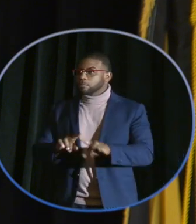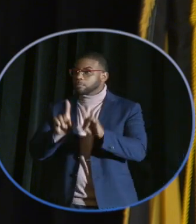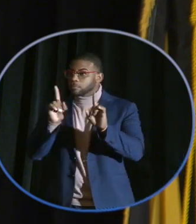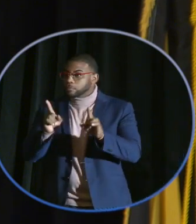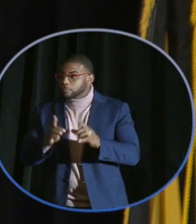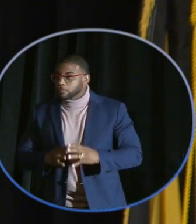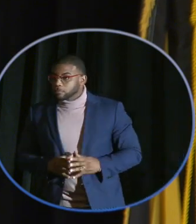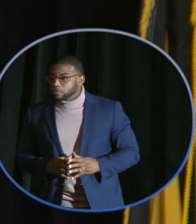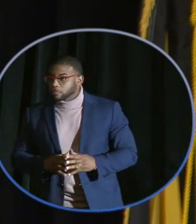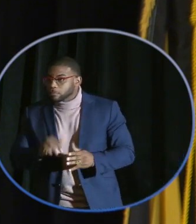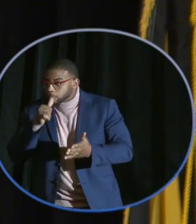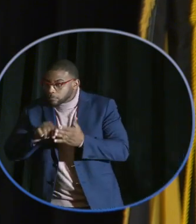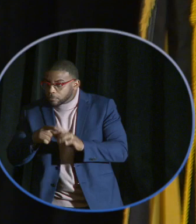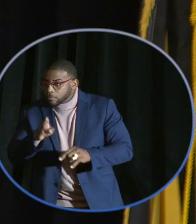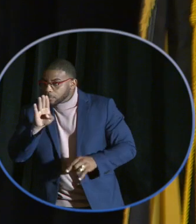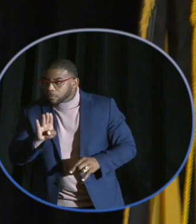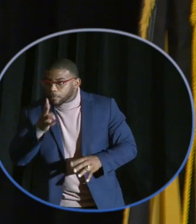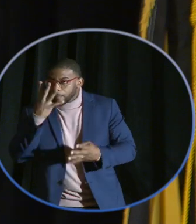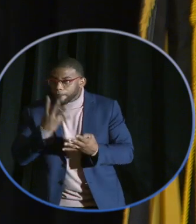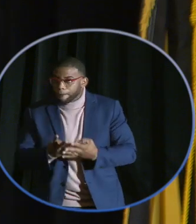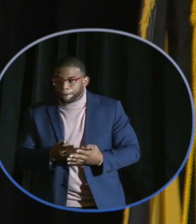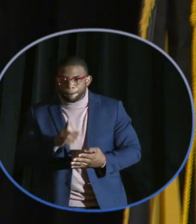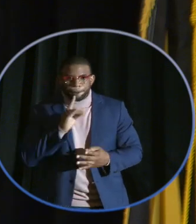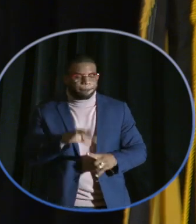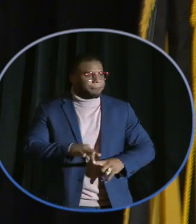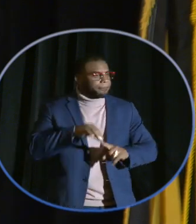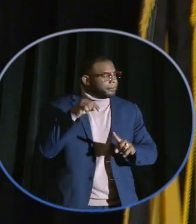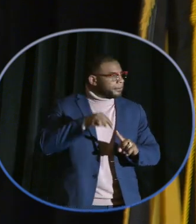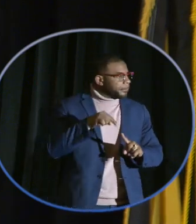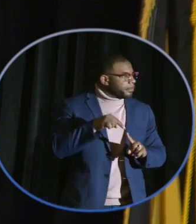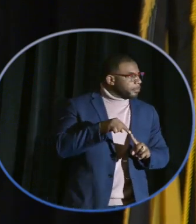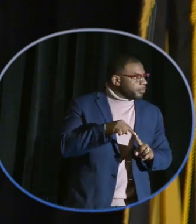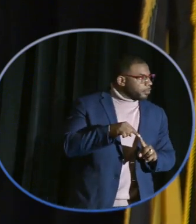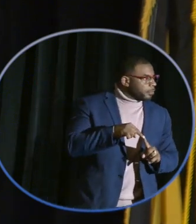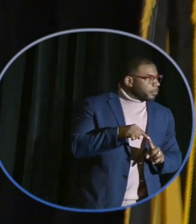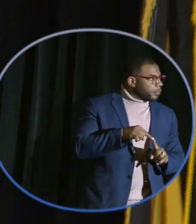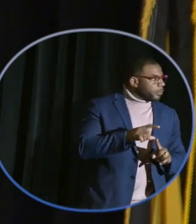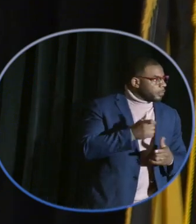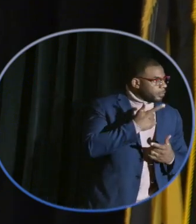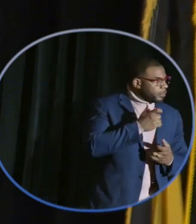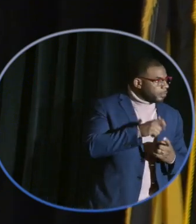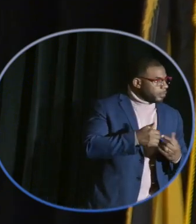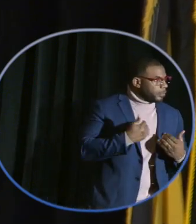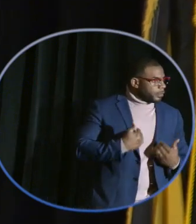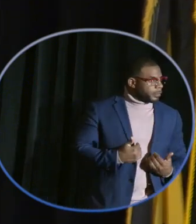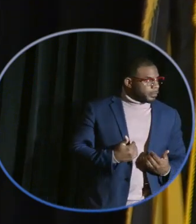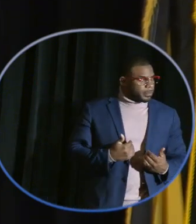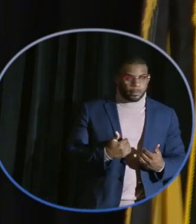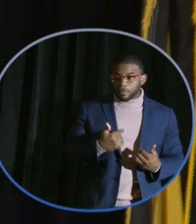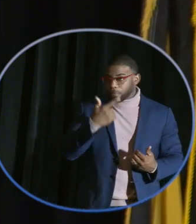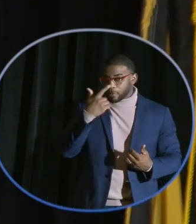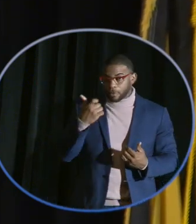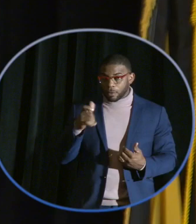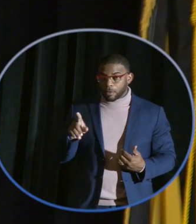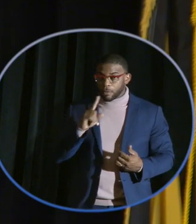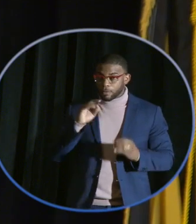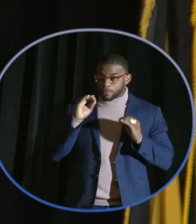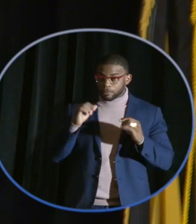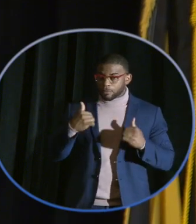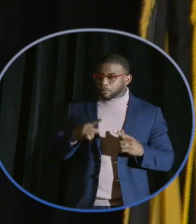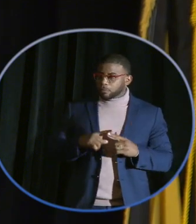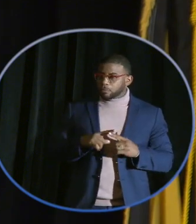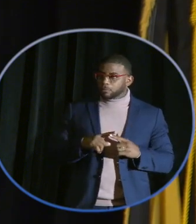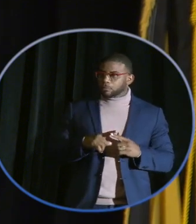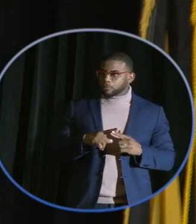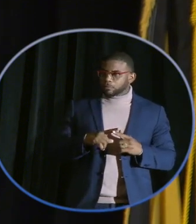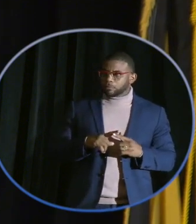But the letter from a Birmingham jail is particularly of interest to me because he was talking to